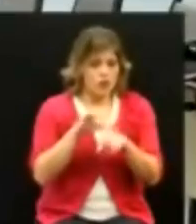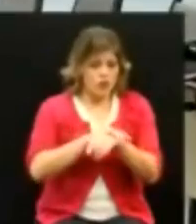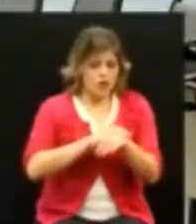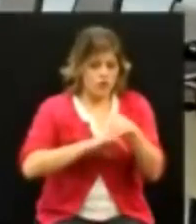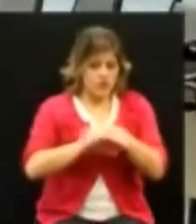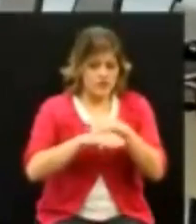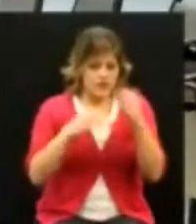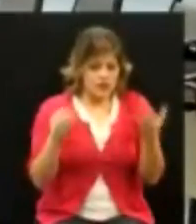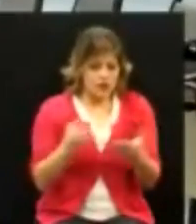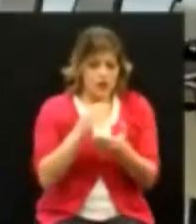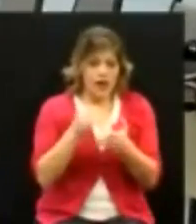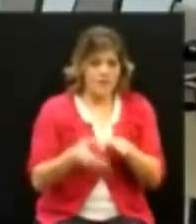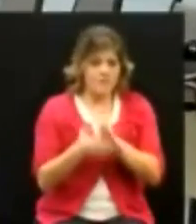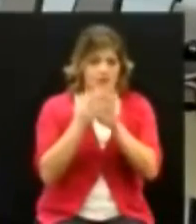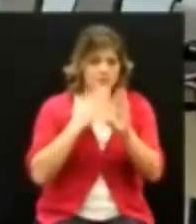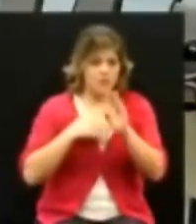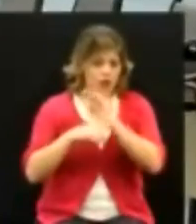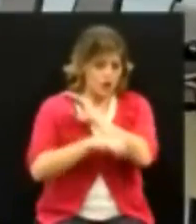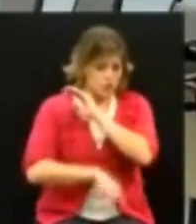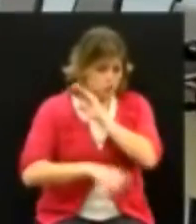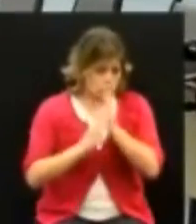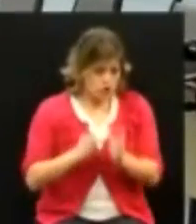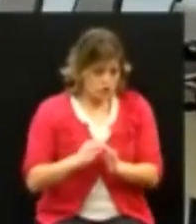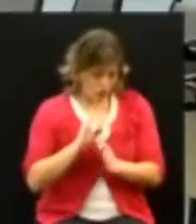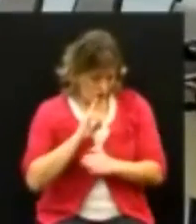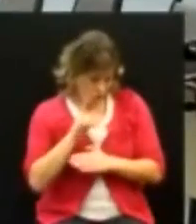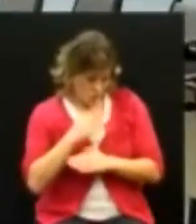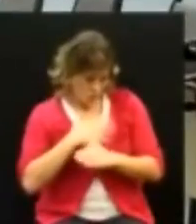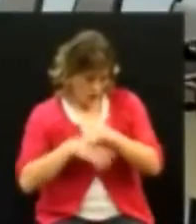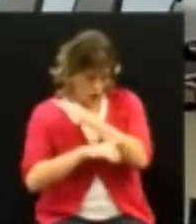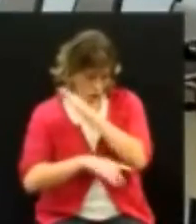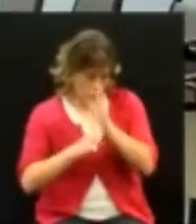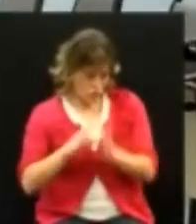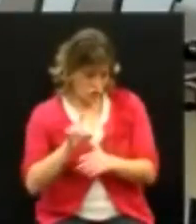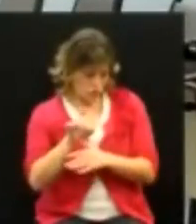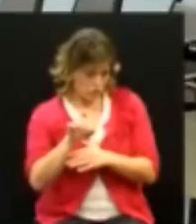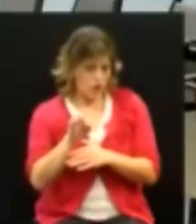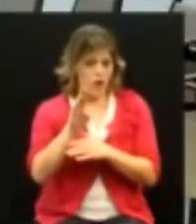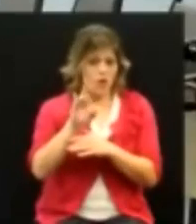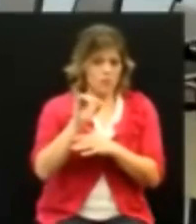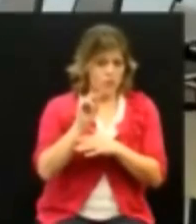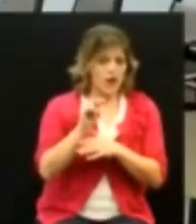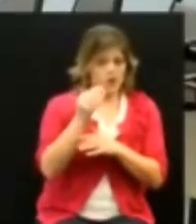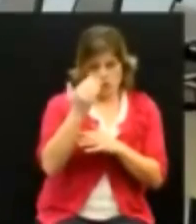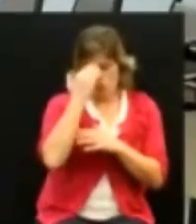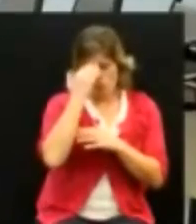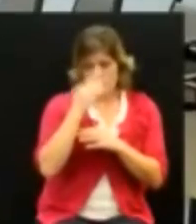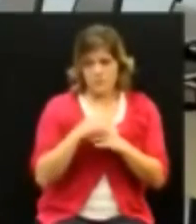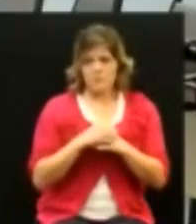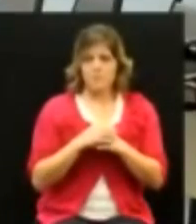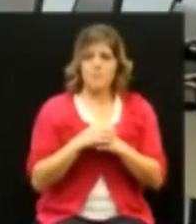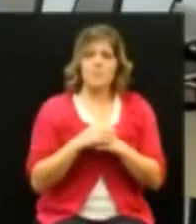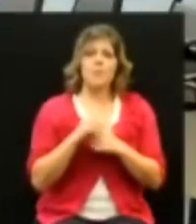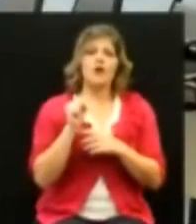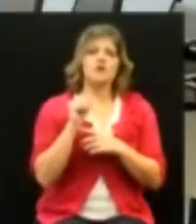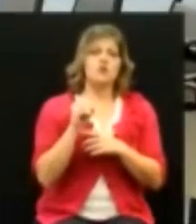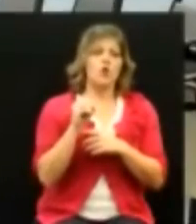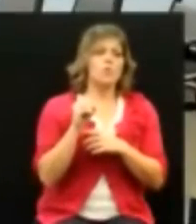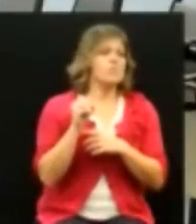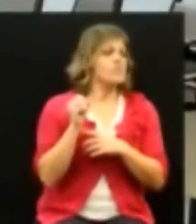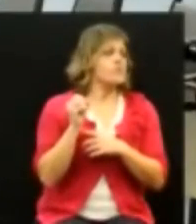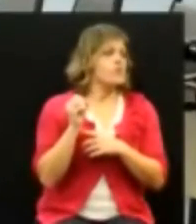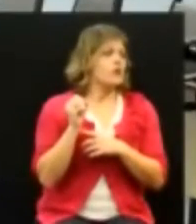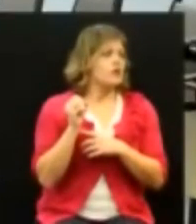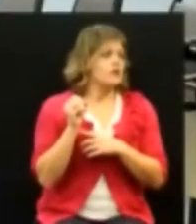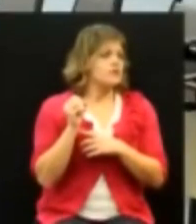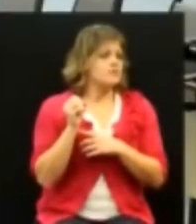my accusers. Are you my accusers? Well, let's see. Brian apparently knows. So, in that regards, and of